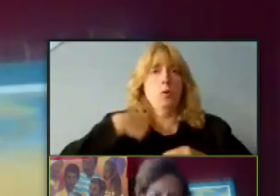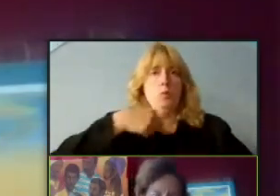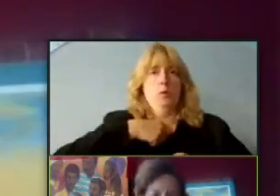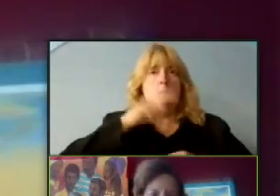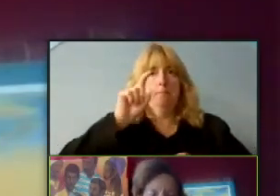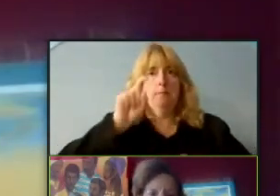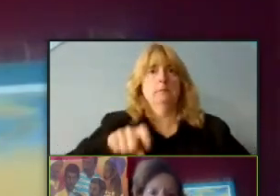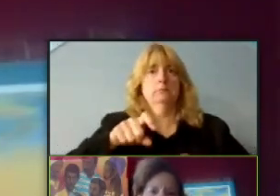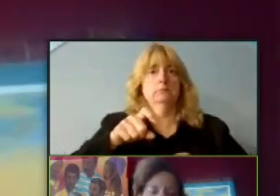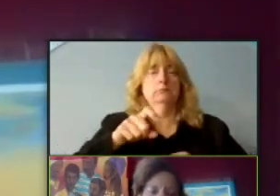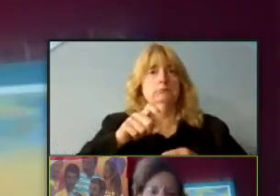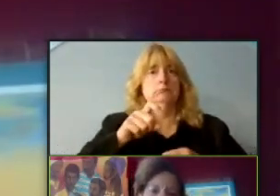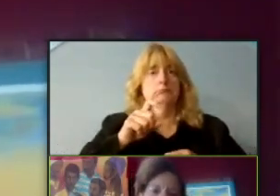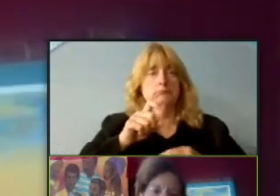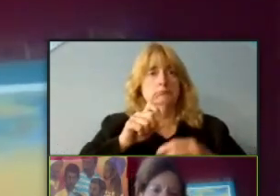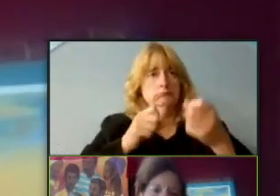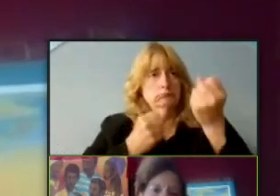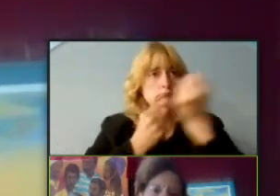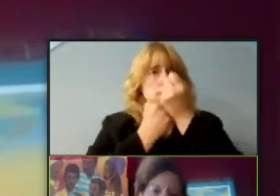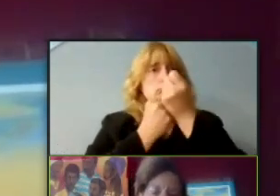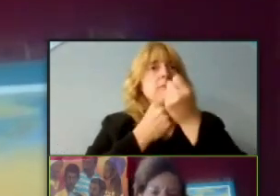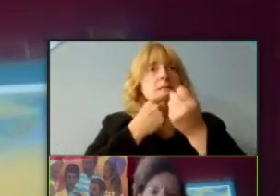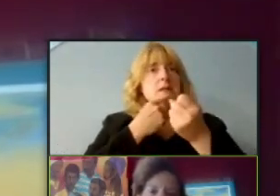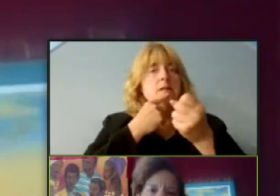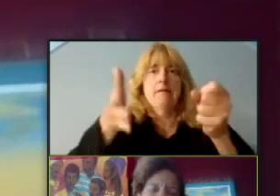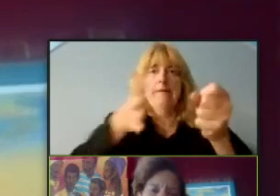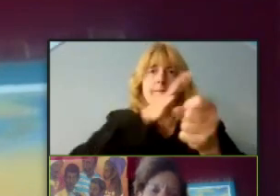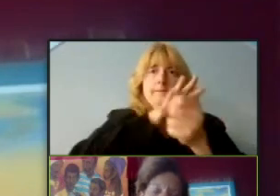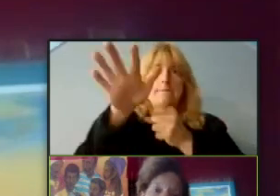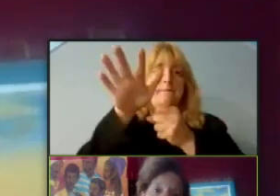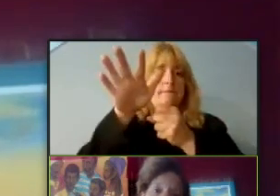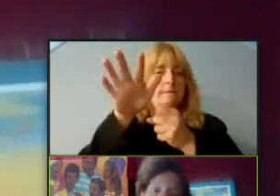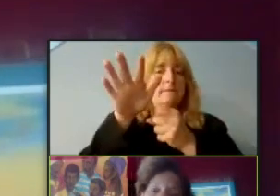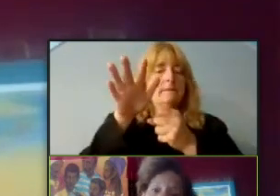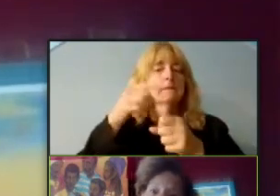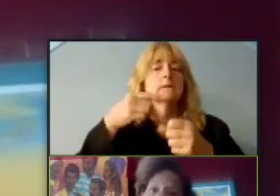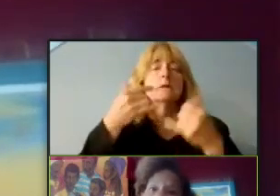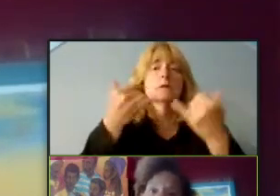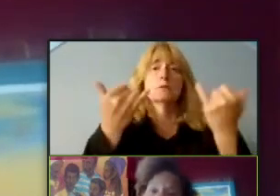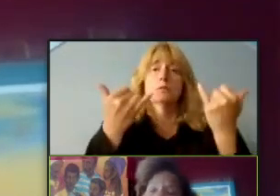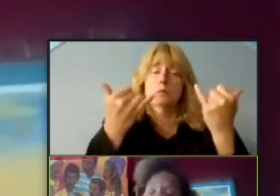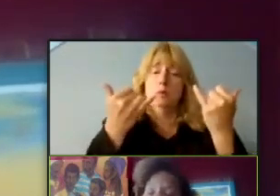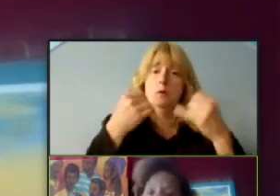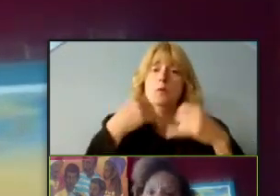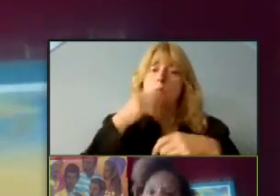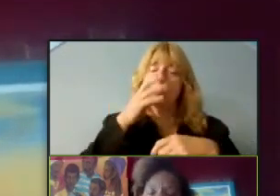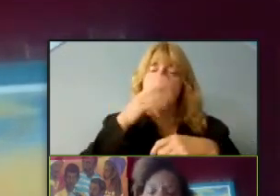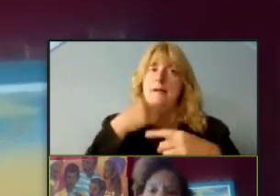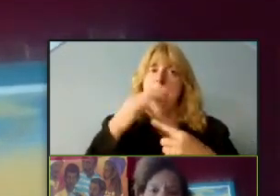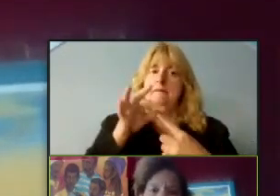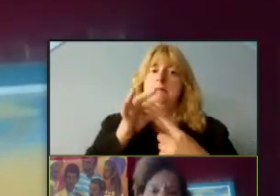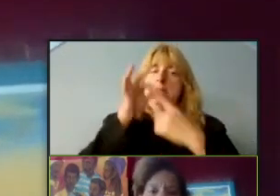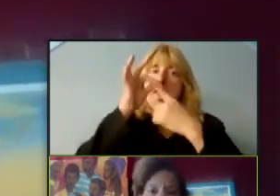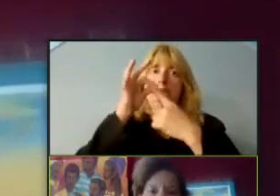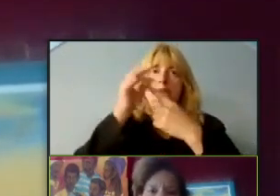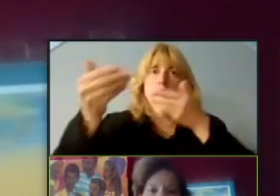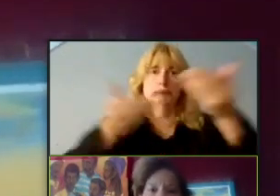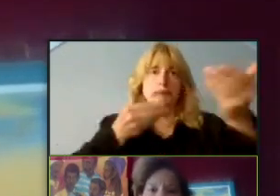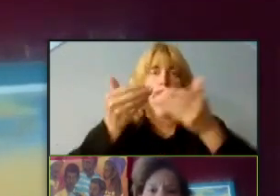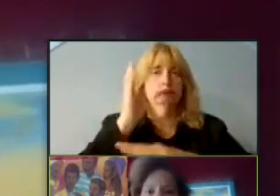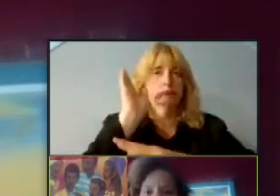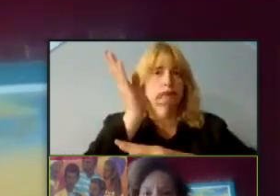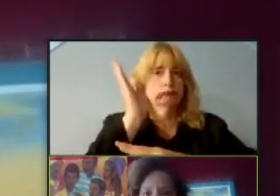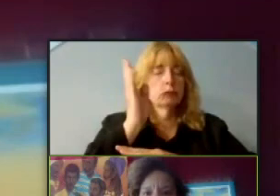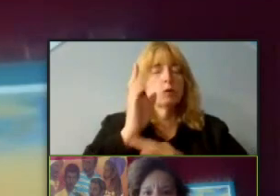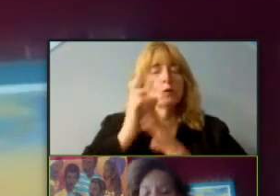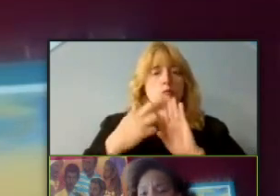enough. So in today's segment, we're going to have a special set of voices representing